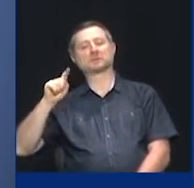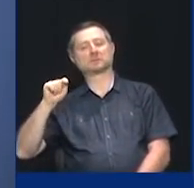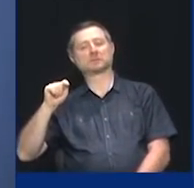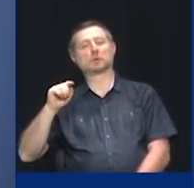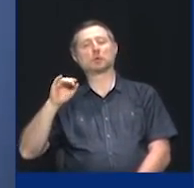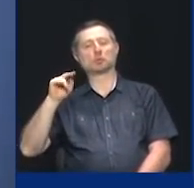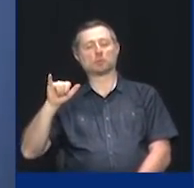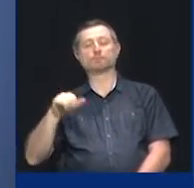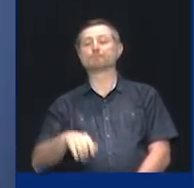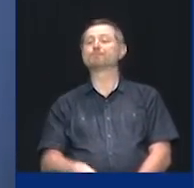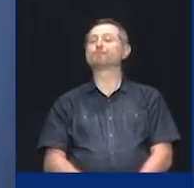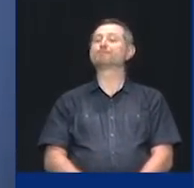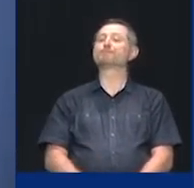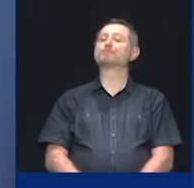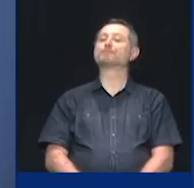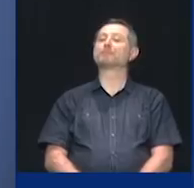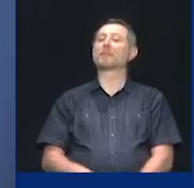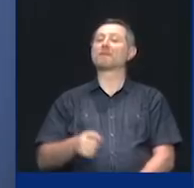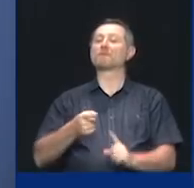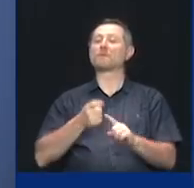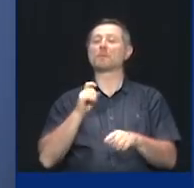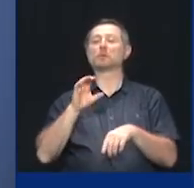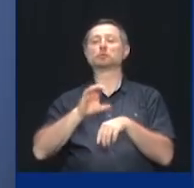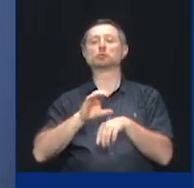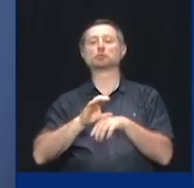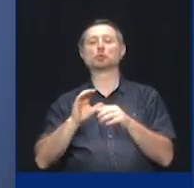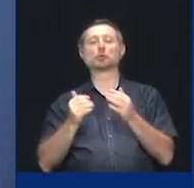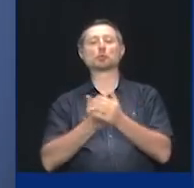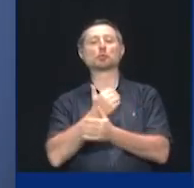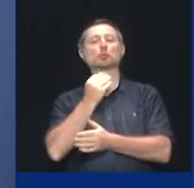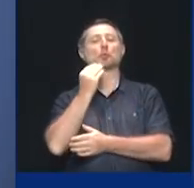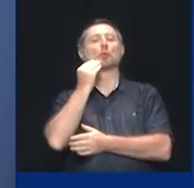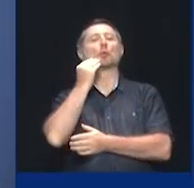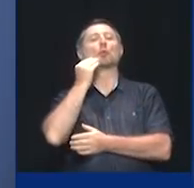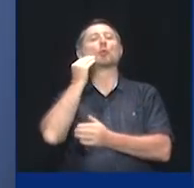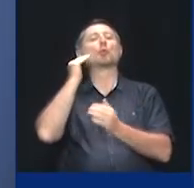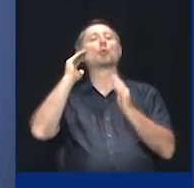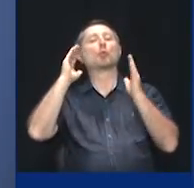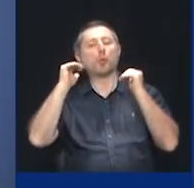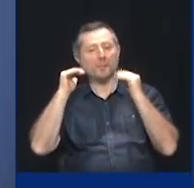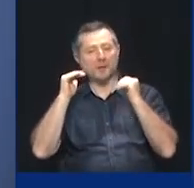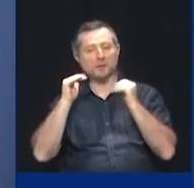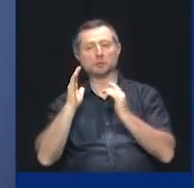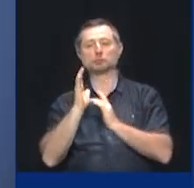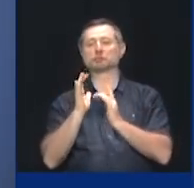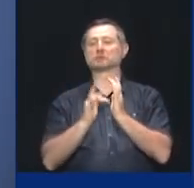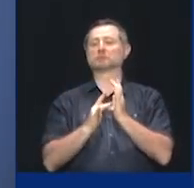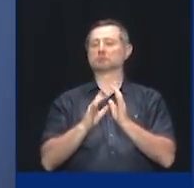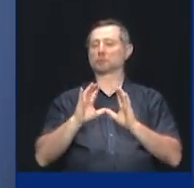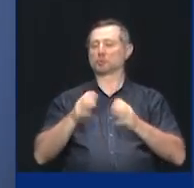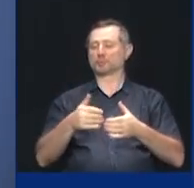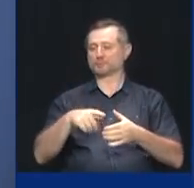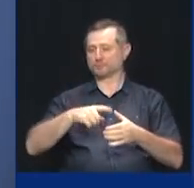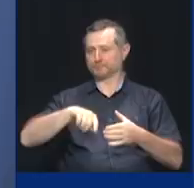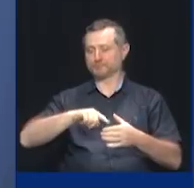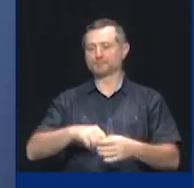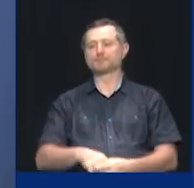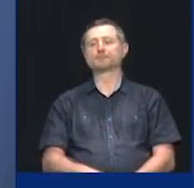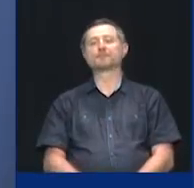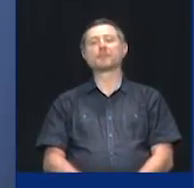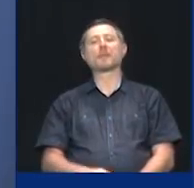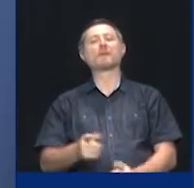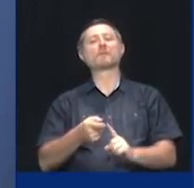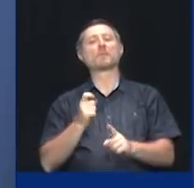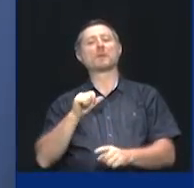Finlater, New Hope Christian Fellowship. Pastor Carl Washington Jr., New Mount Zion